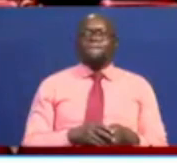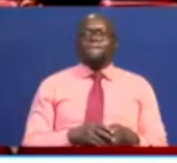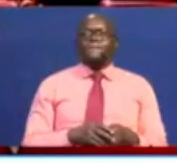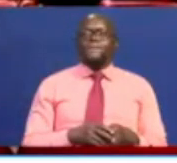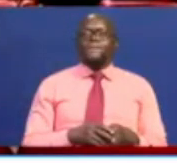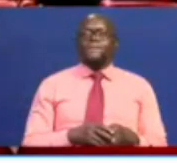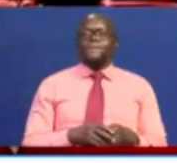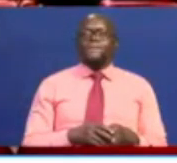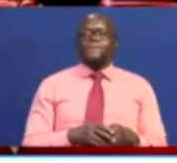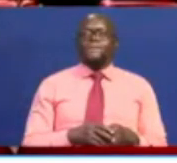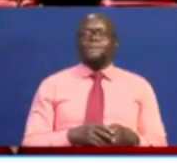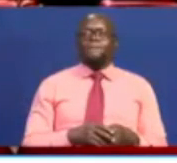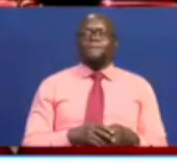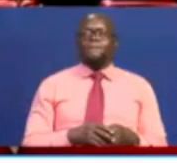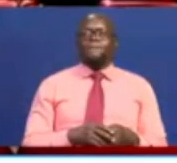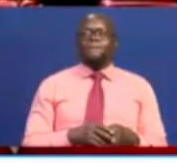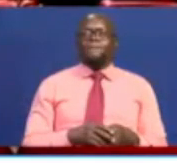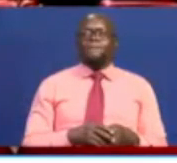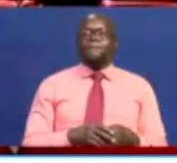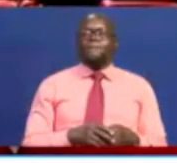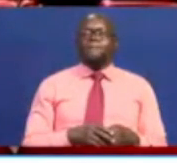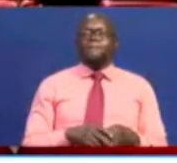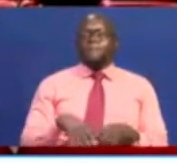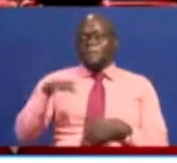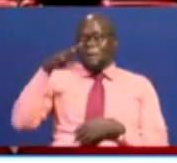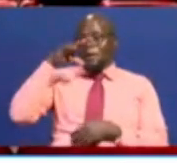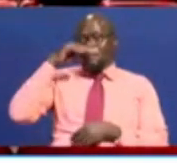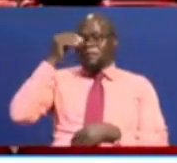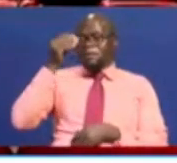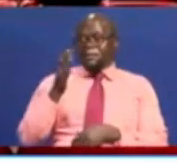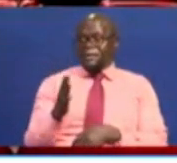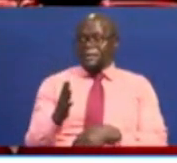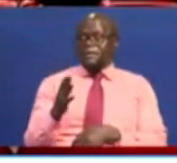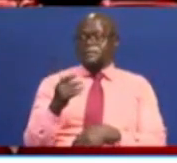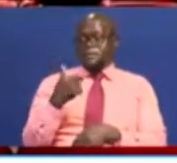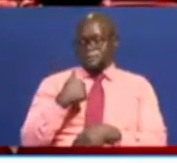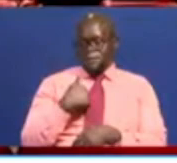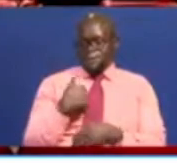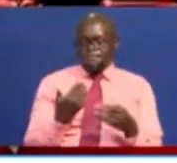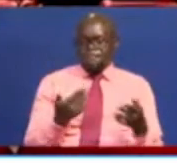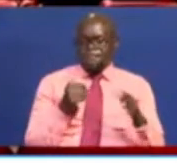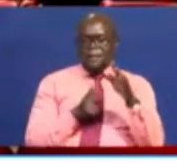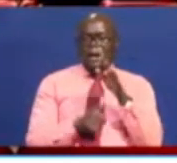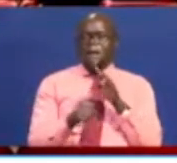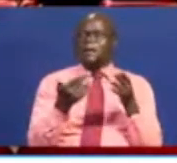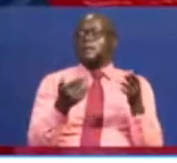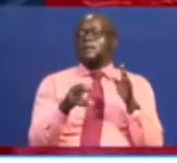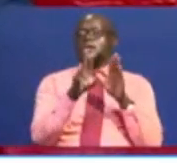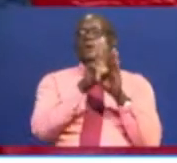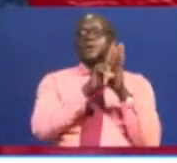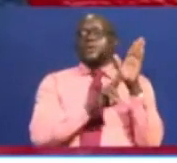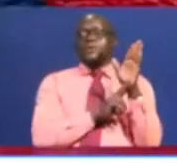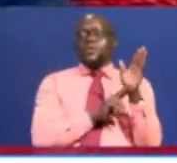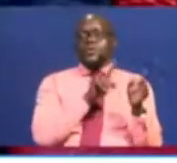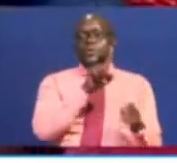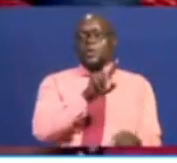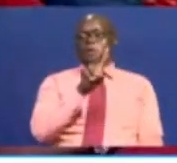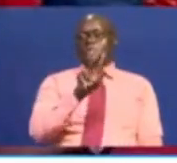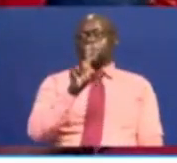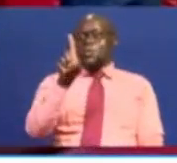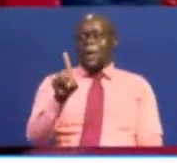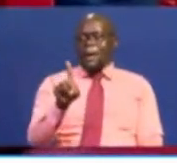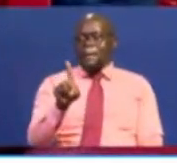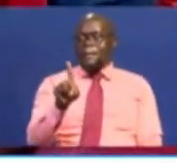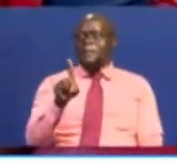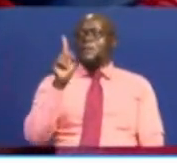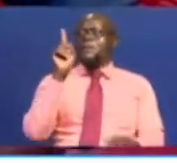Sorry, can I use this? Mr. Speaker, sir, I'm standing under Standing Order 121